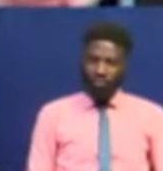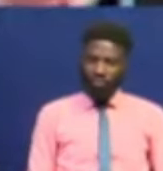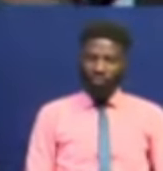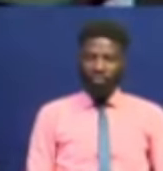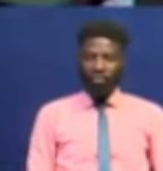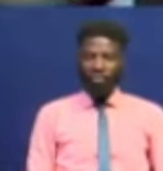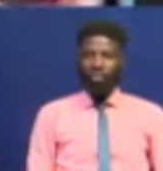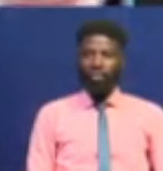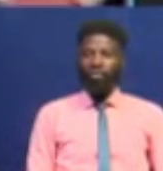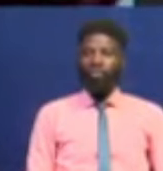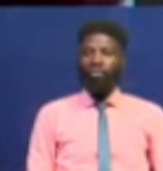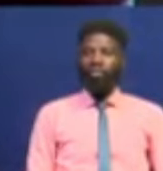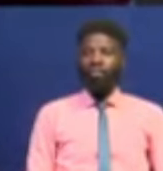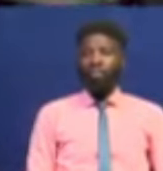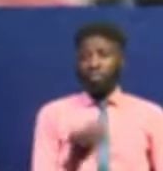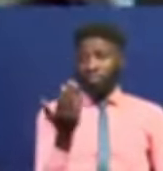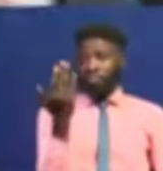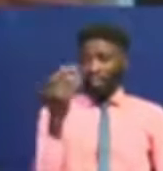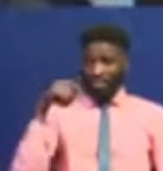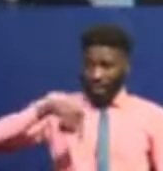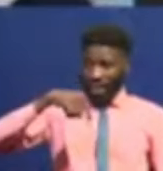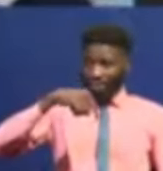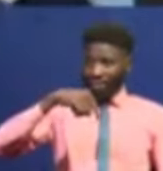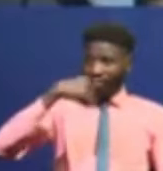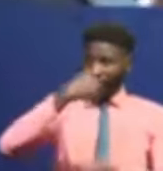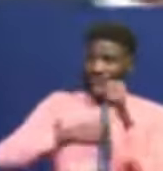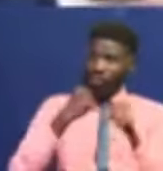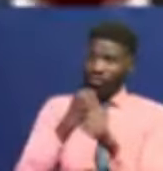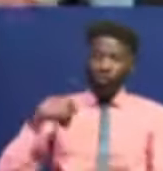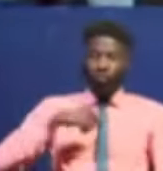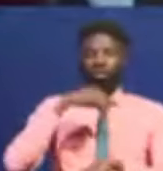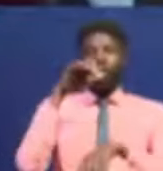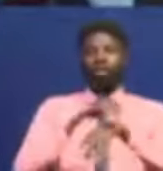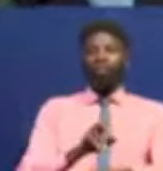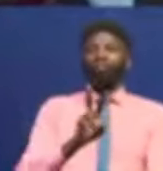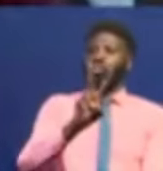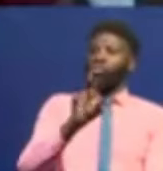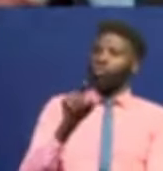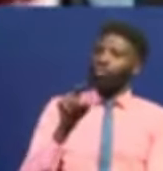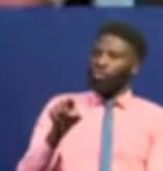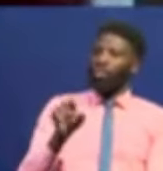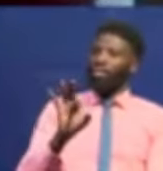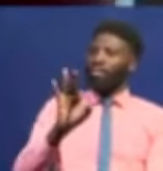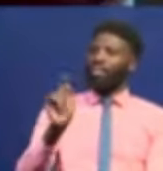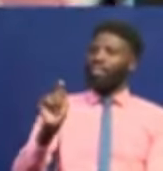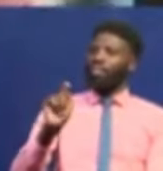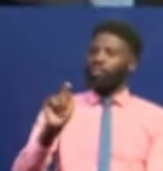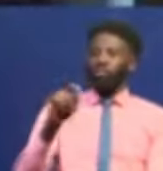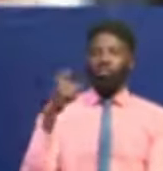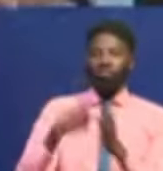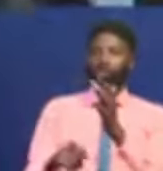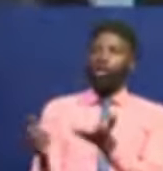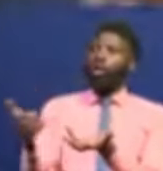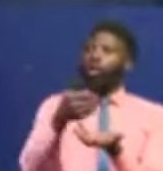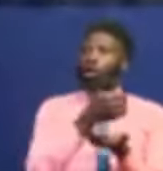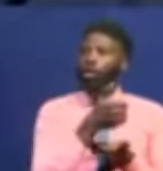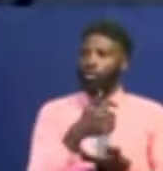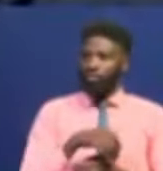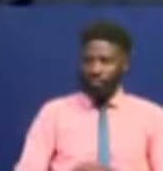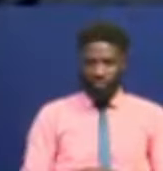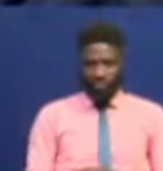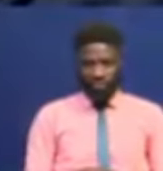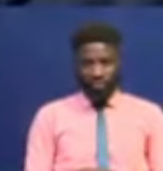We raised this year 2.3 trillion from our taxes. Of